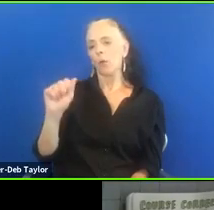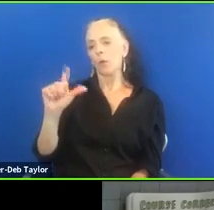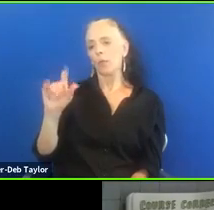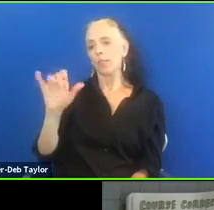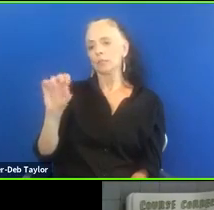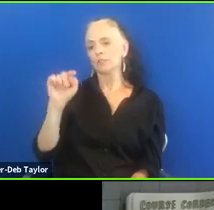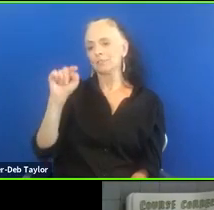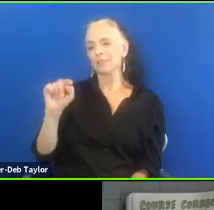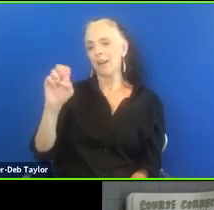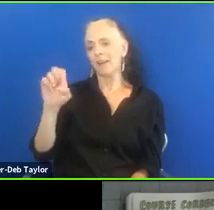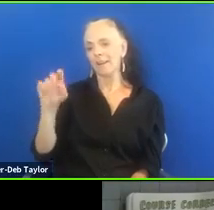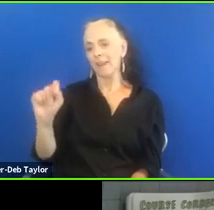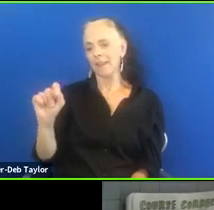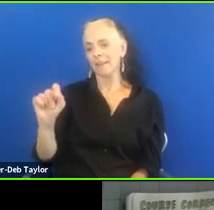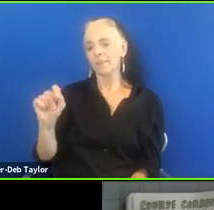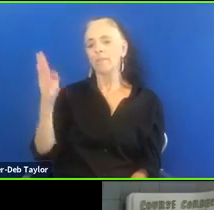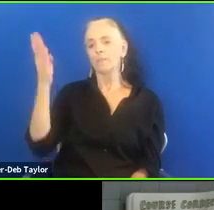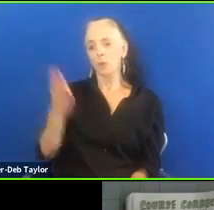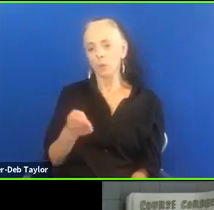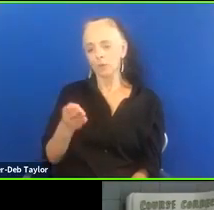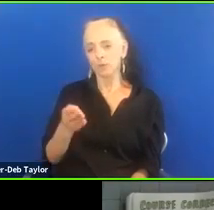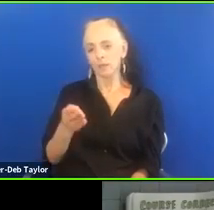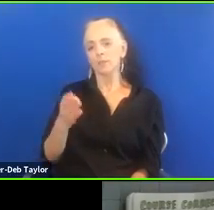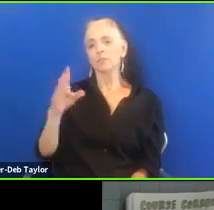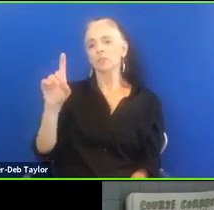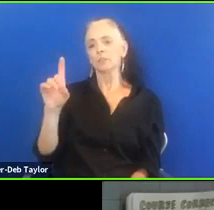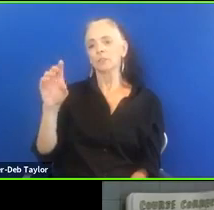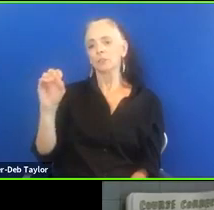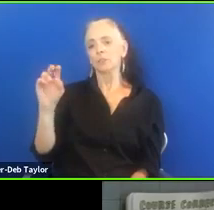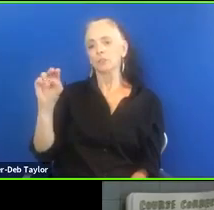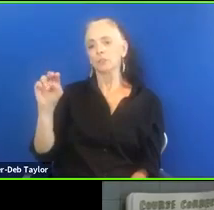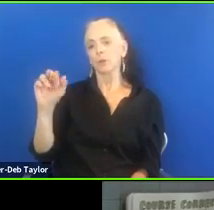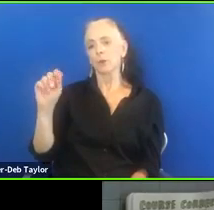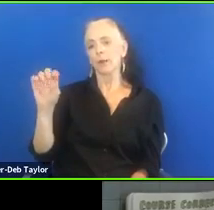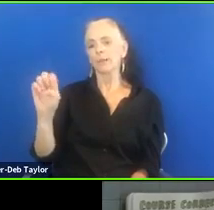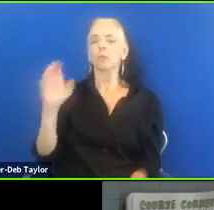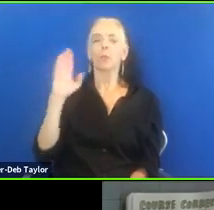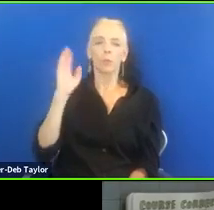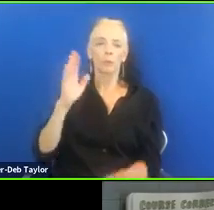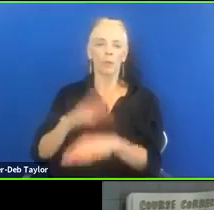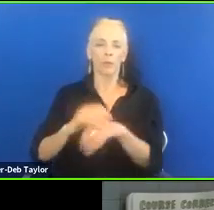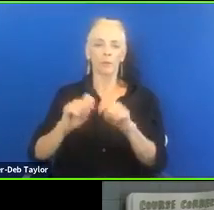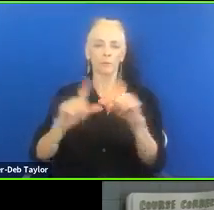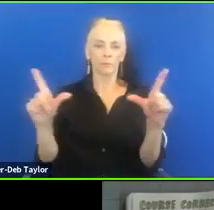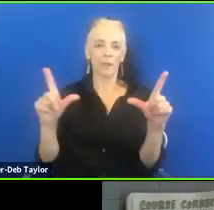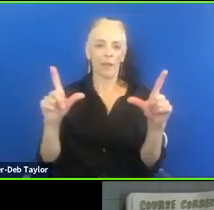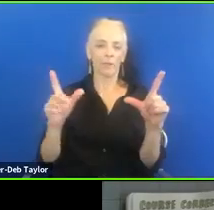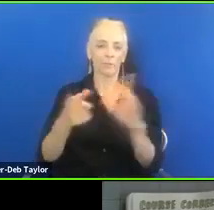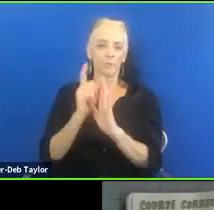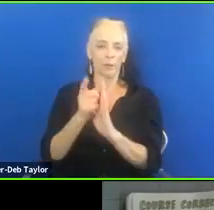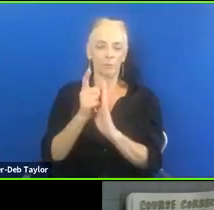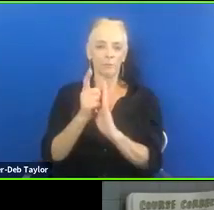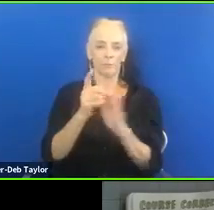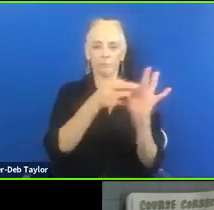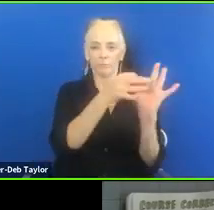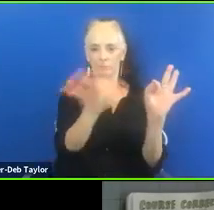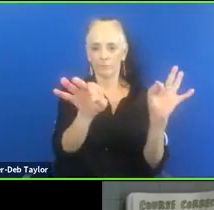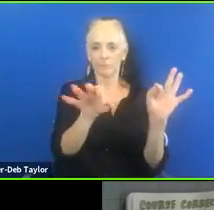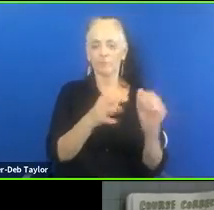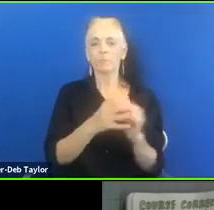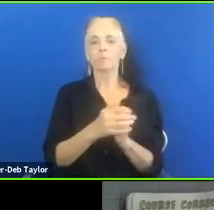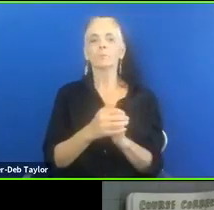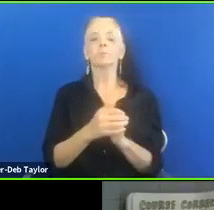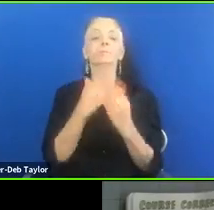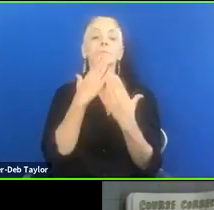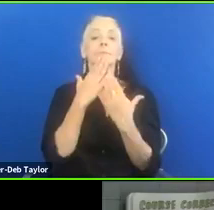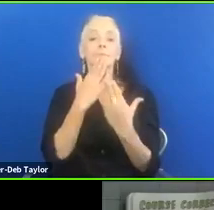neweconomycoalition.net/donate. And this info is also going to be available on the break slide coming up in just a second here. Once again, thank